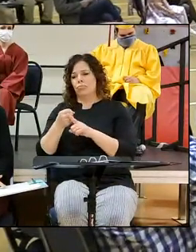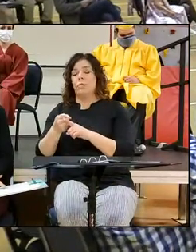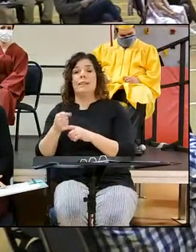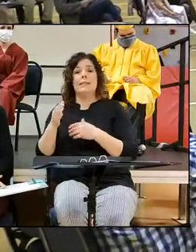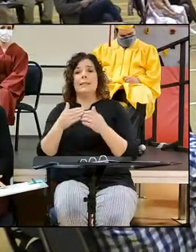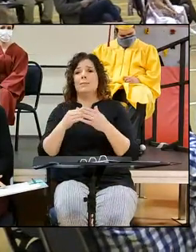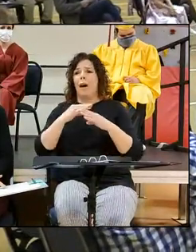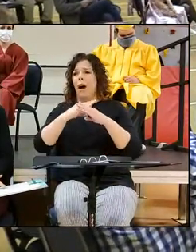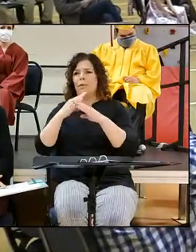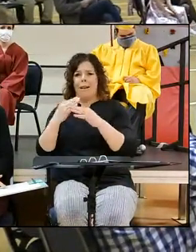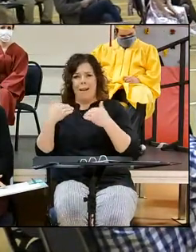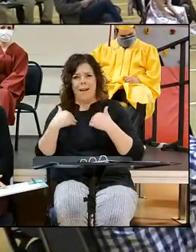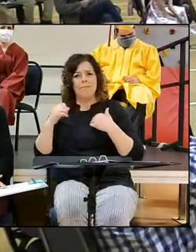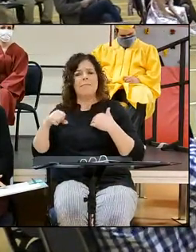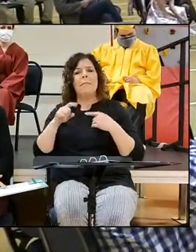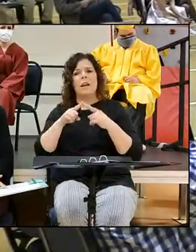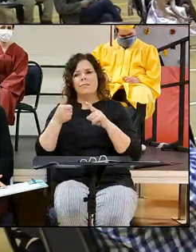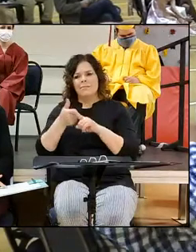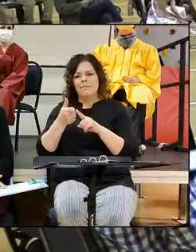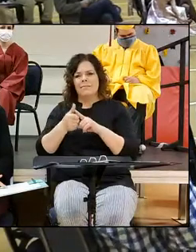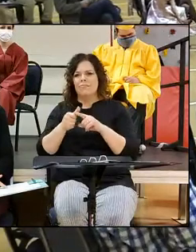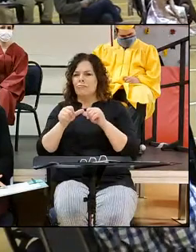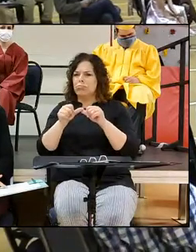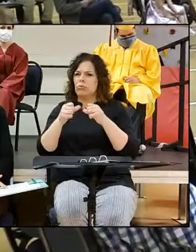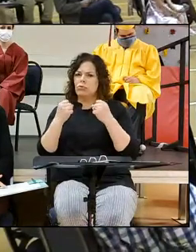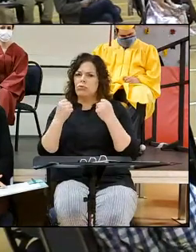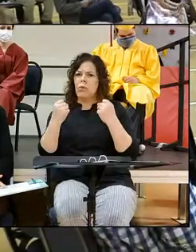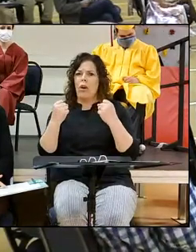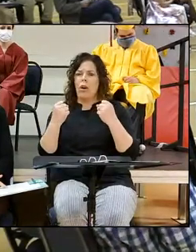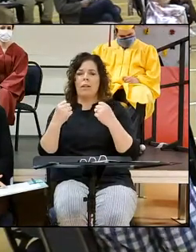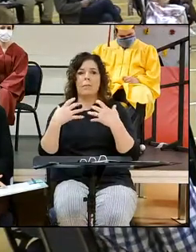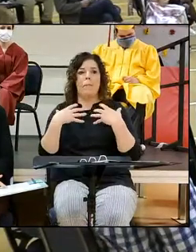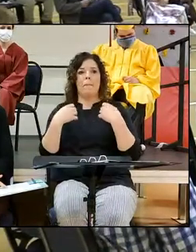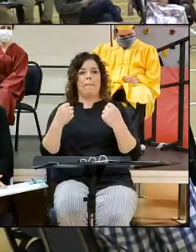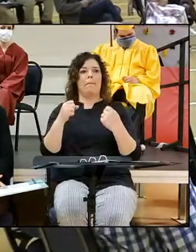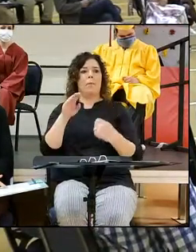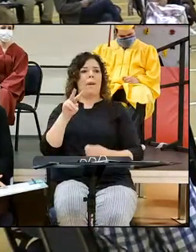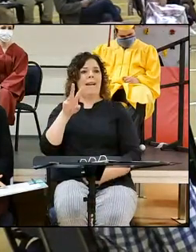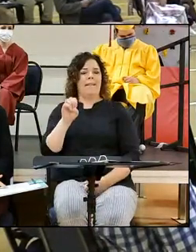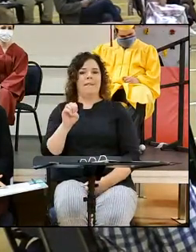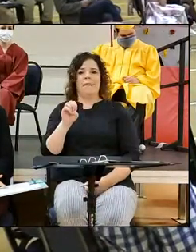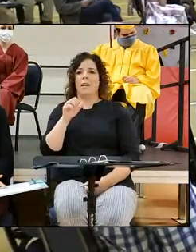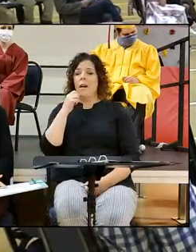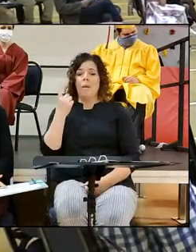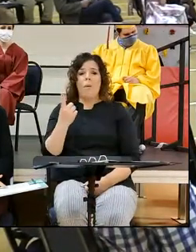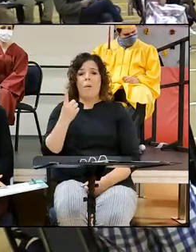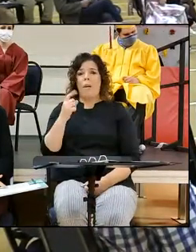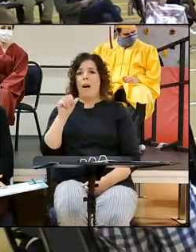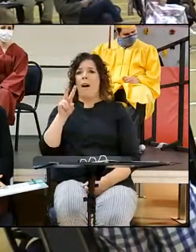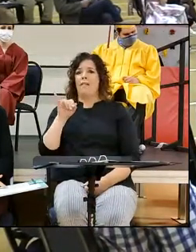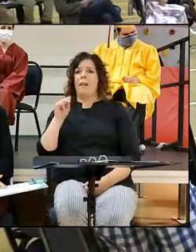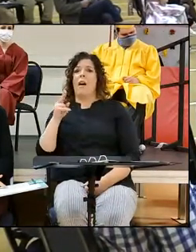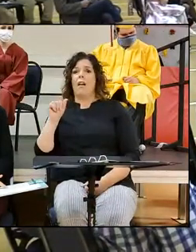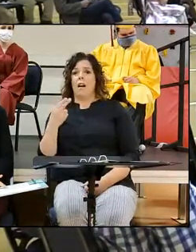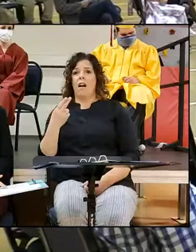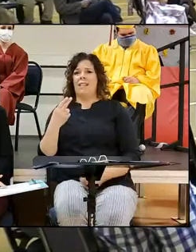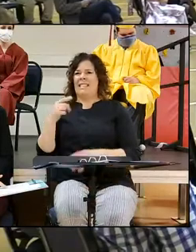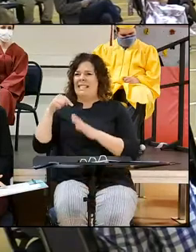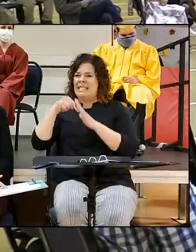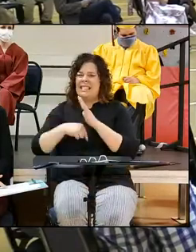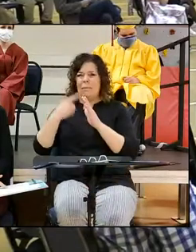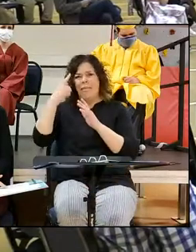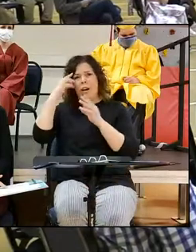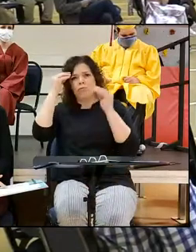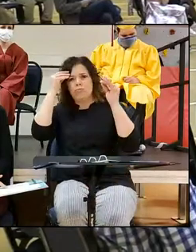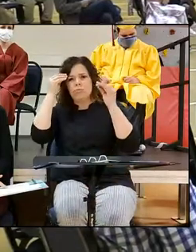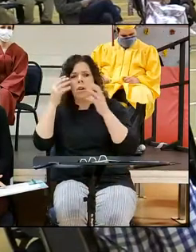Despite these obstacles, she's remained strong and brave. Not only is Aviana a deep thinker,